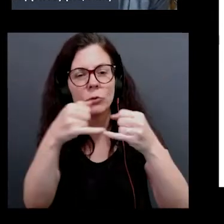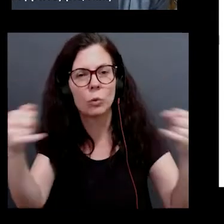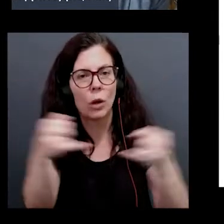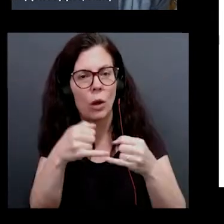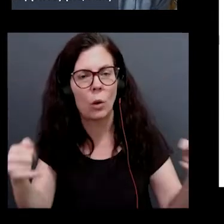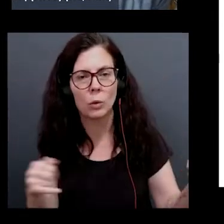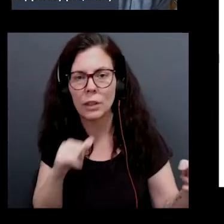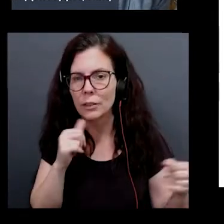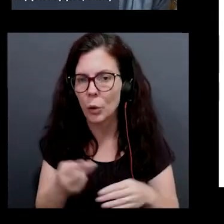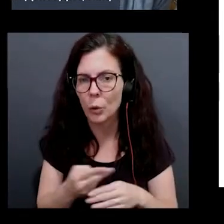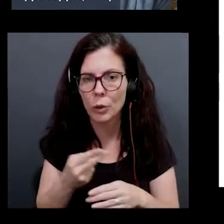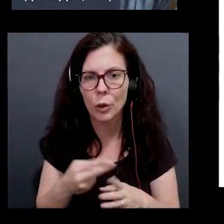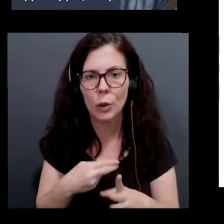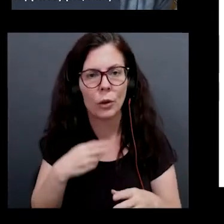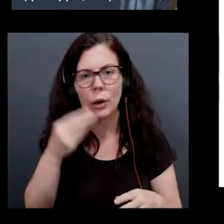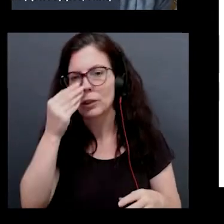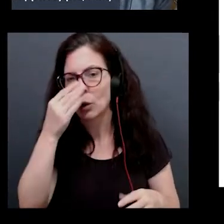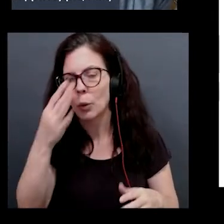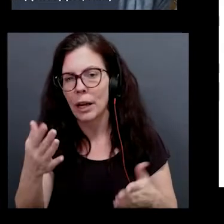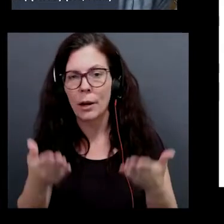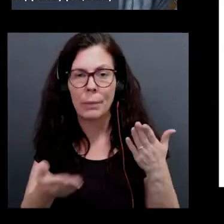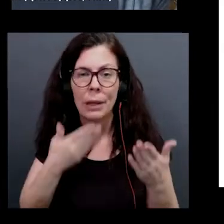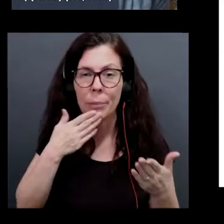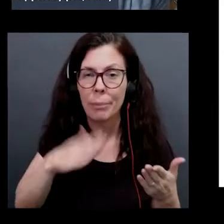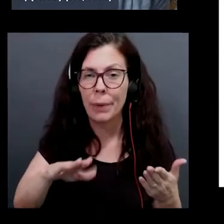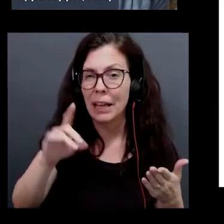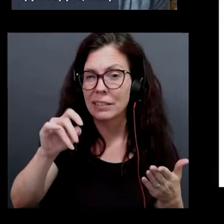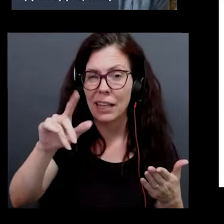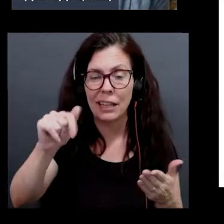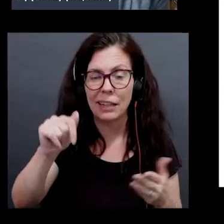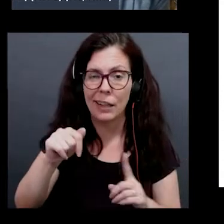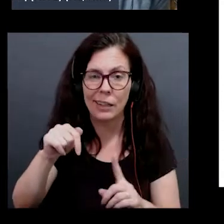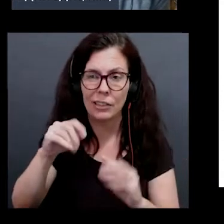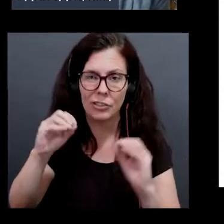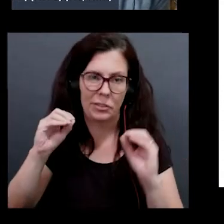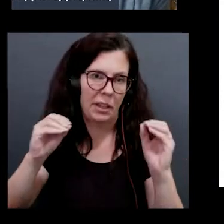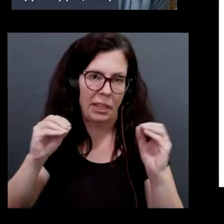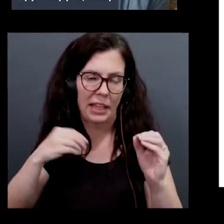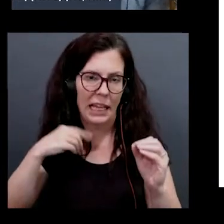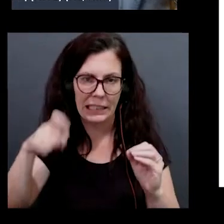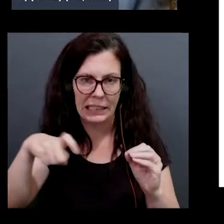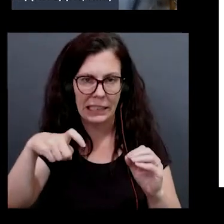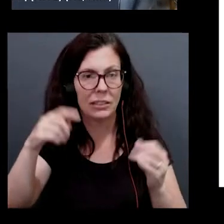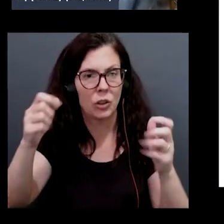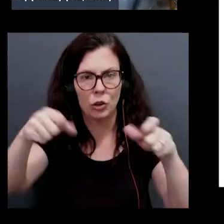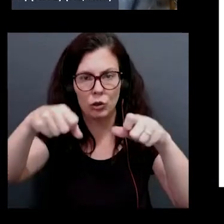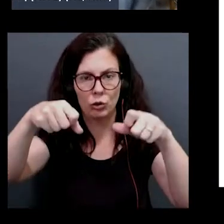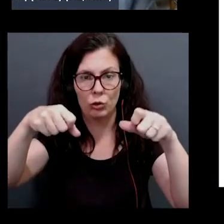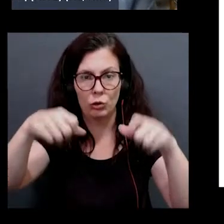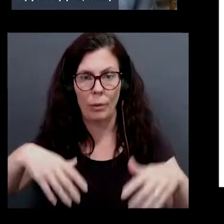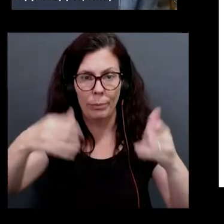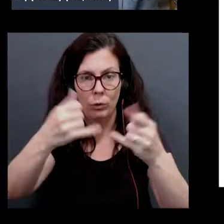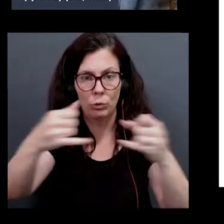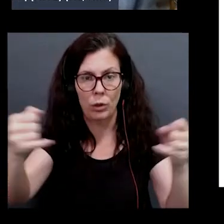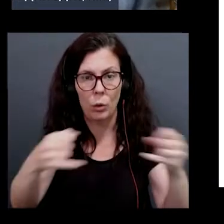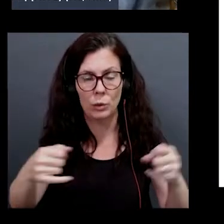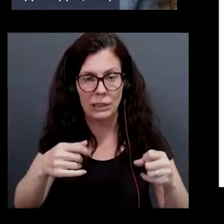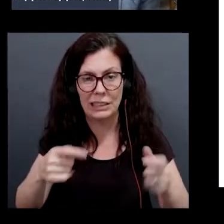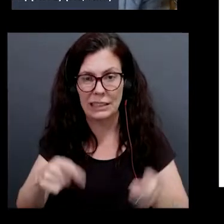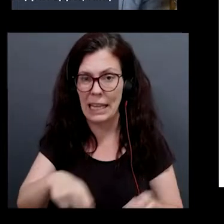don't actually feed any answer I'm interested in. So you could just drop those rows, just get them out of your database.